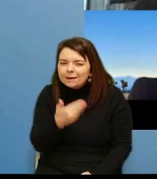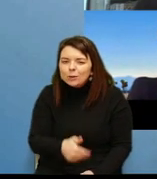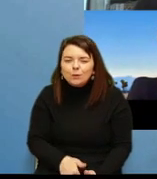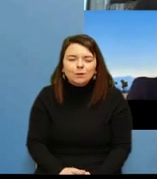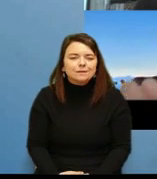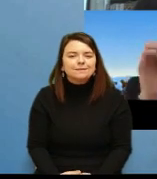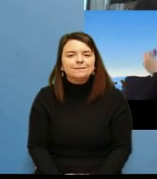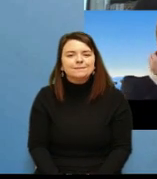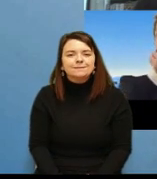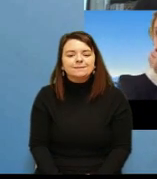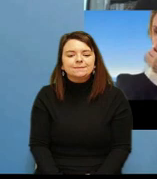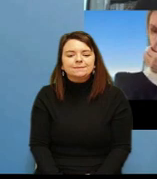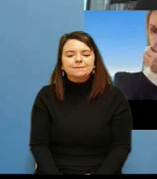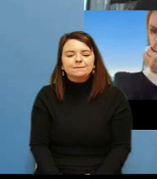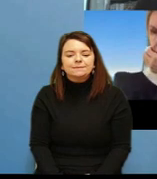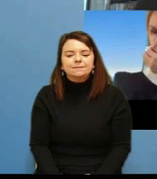Thank you. We're almost there.